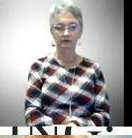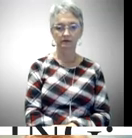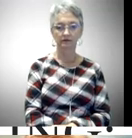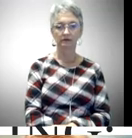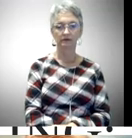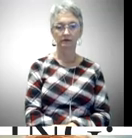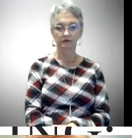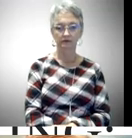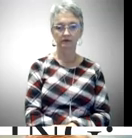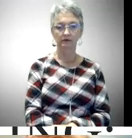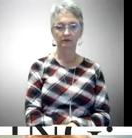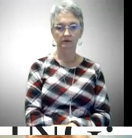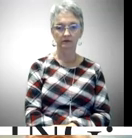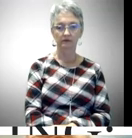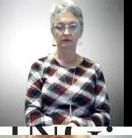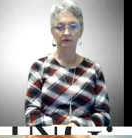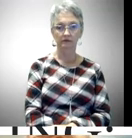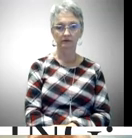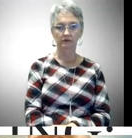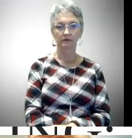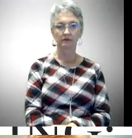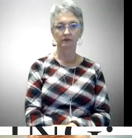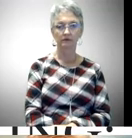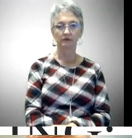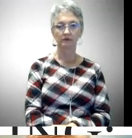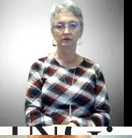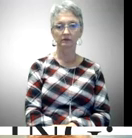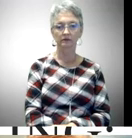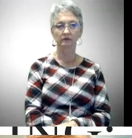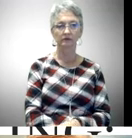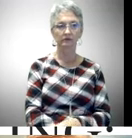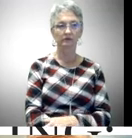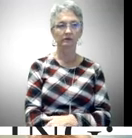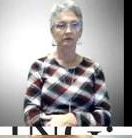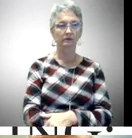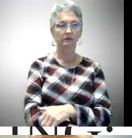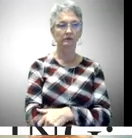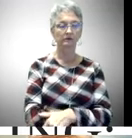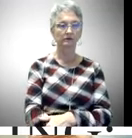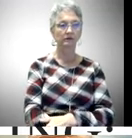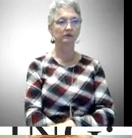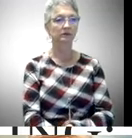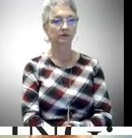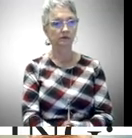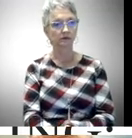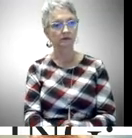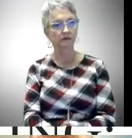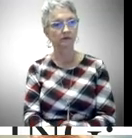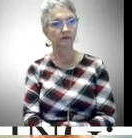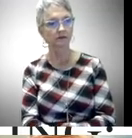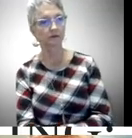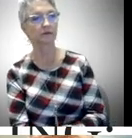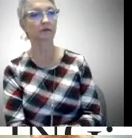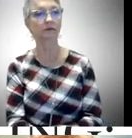state of Texas there was an over-reliance on guardianship. So we had a major push to try to not only